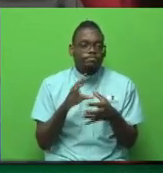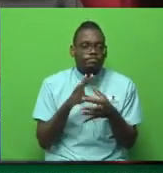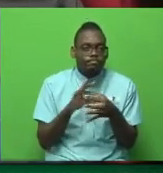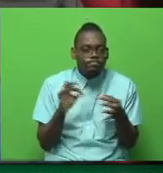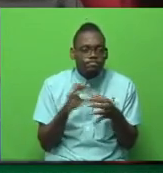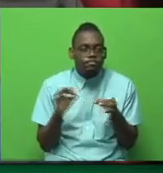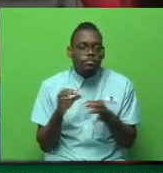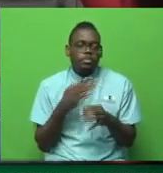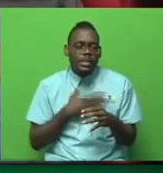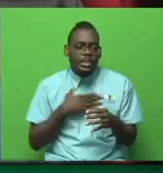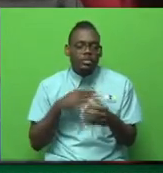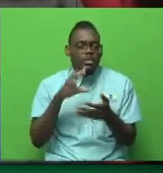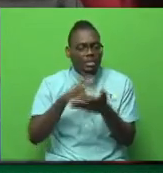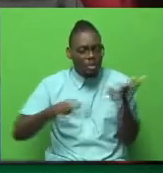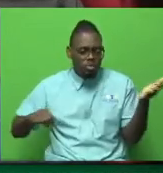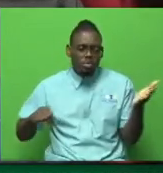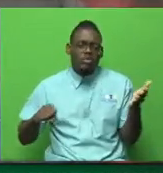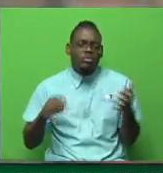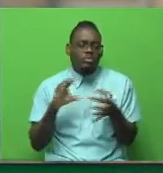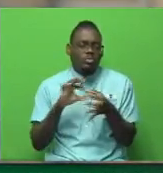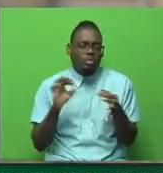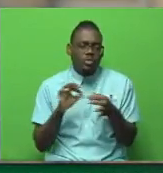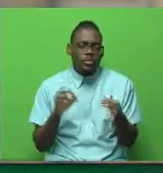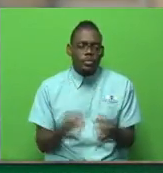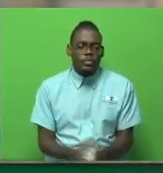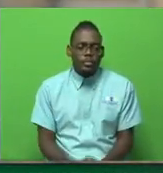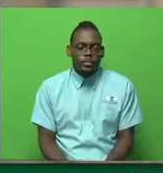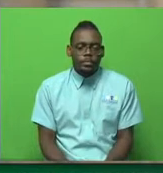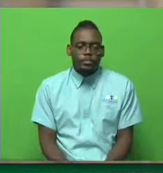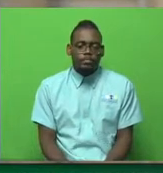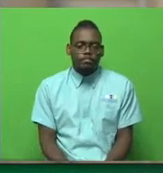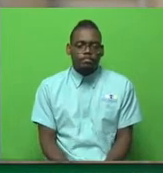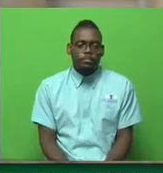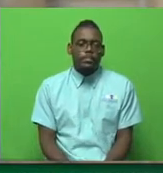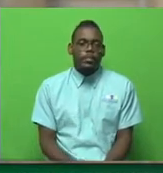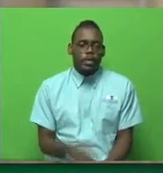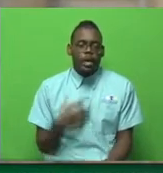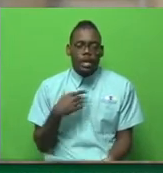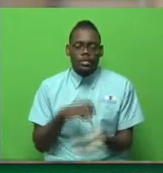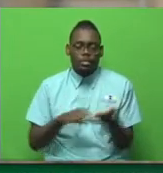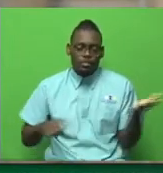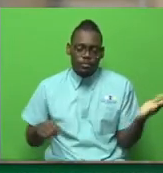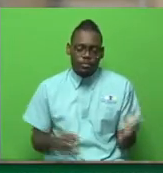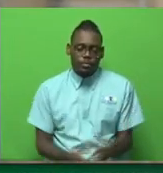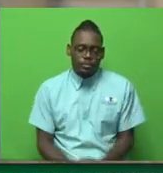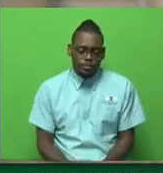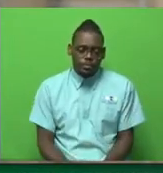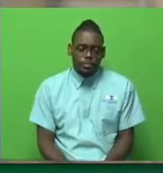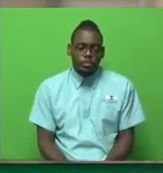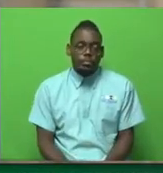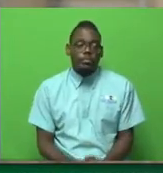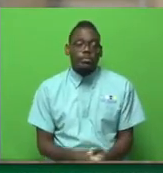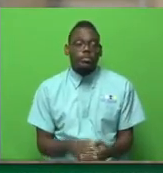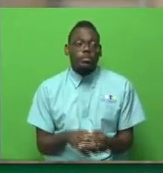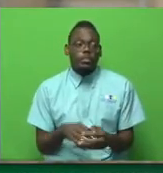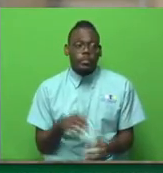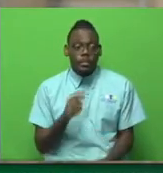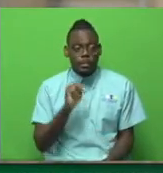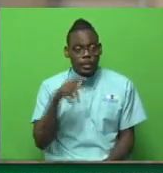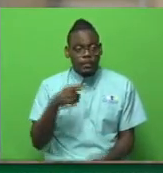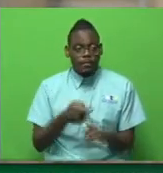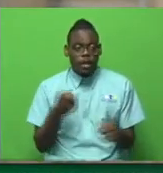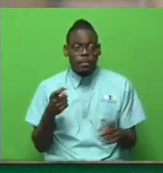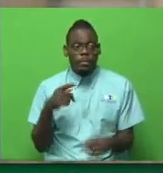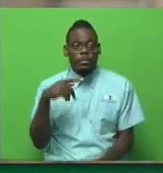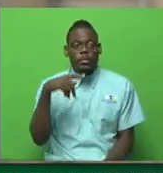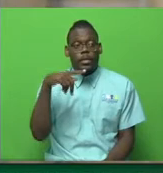I you you I retract Mr deputies but the member for tabuki knows that the reason that we